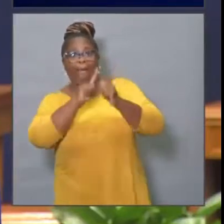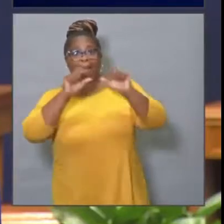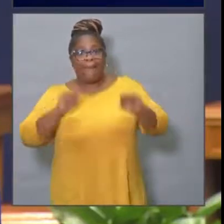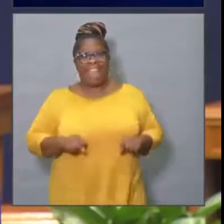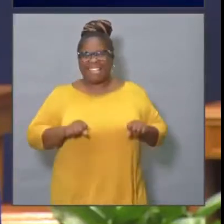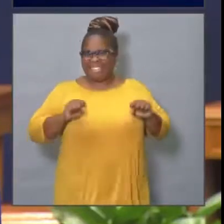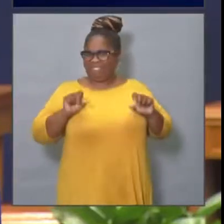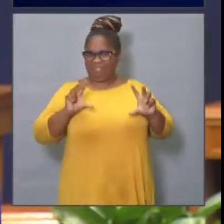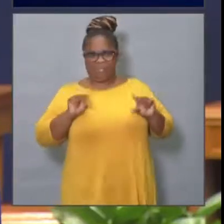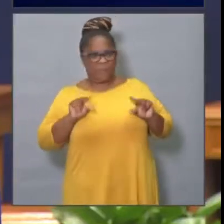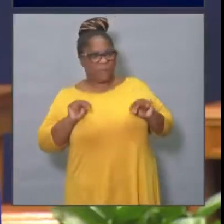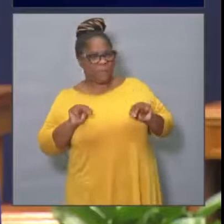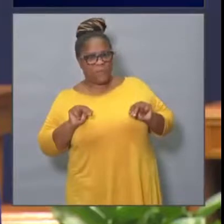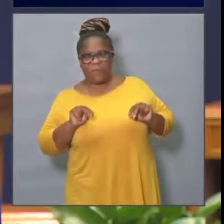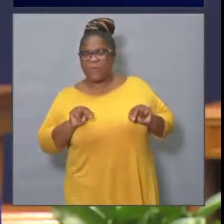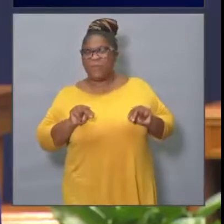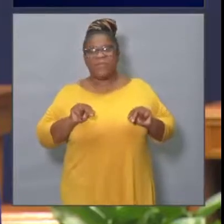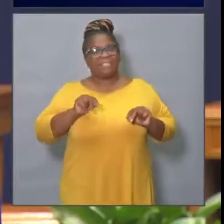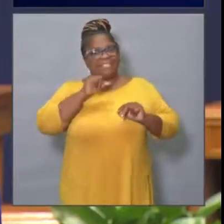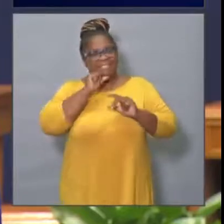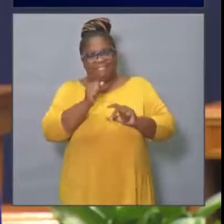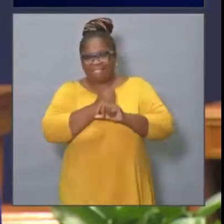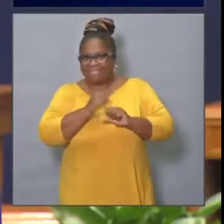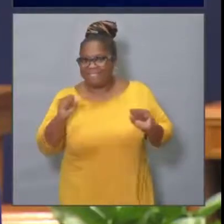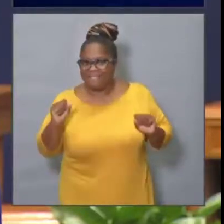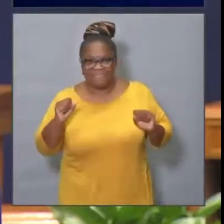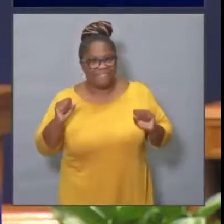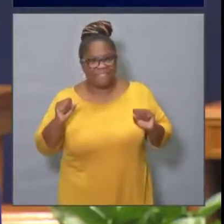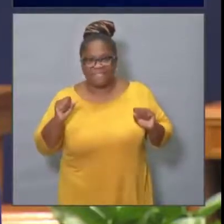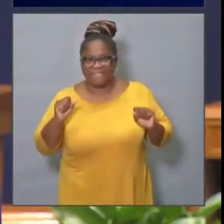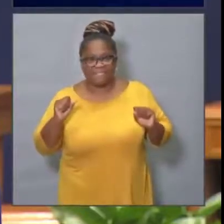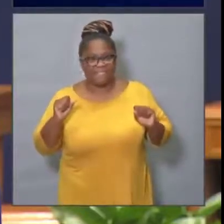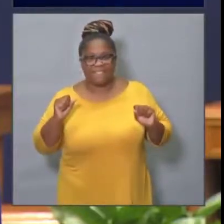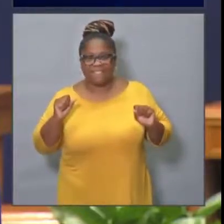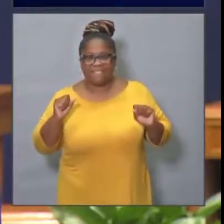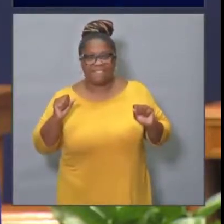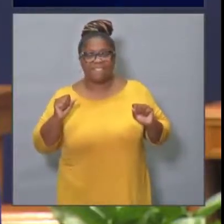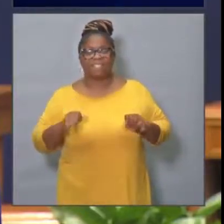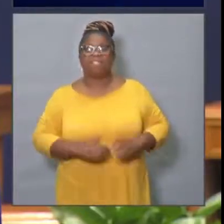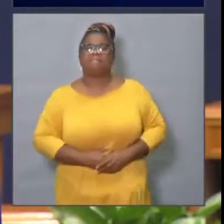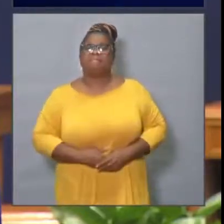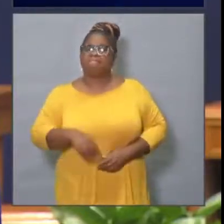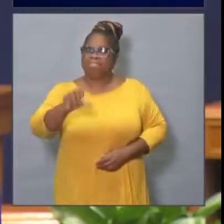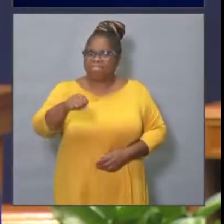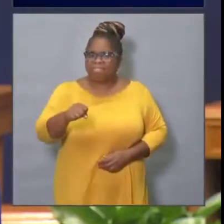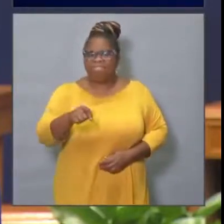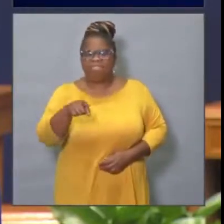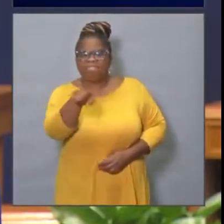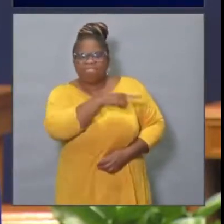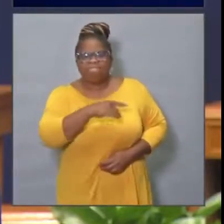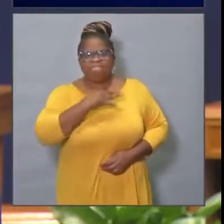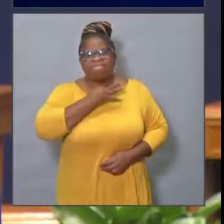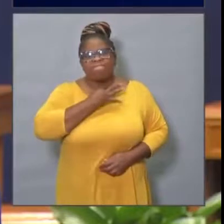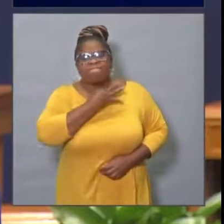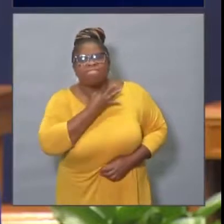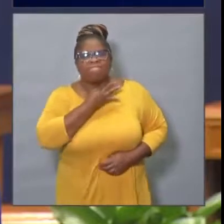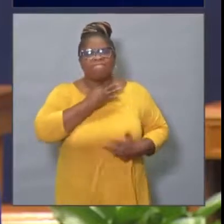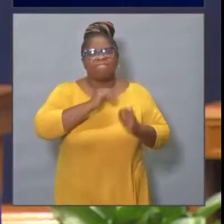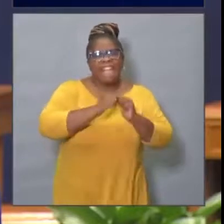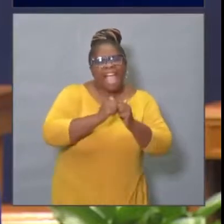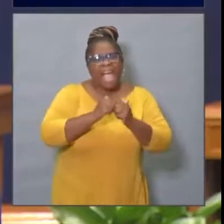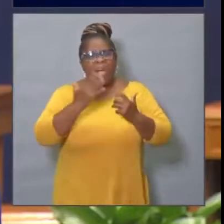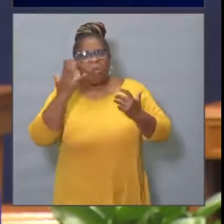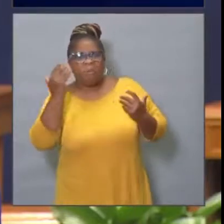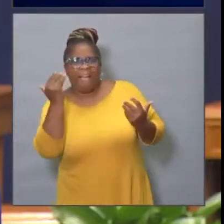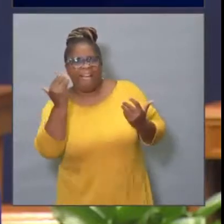to think that they're safe to interact with you. It is not safe. I know we all want answers, and that's natural as part of